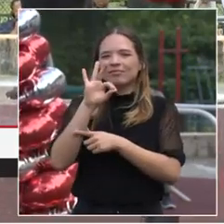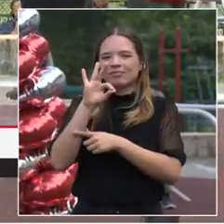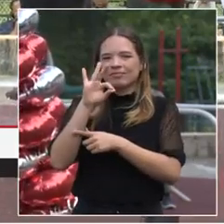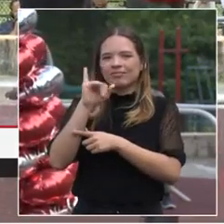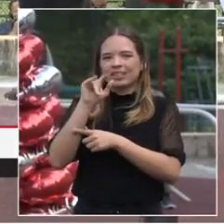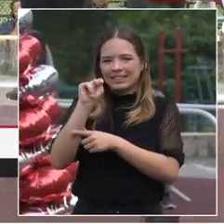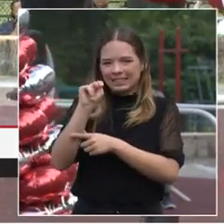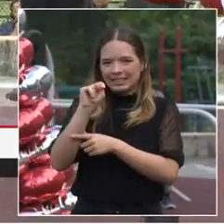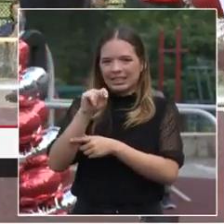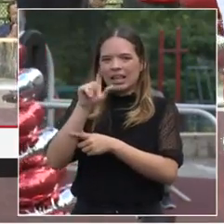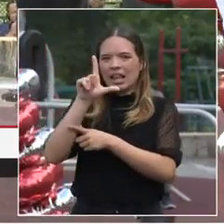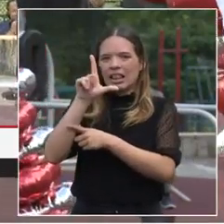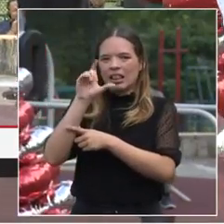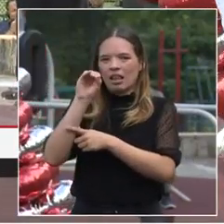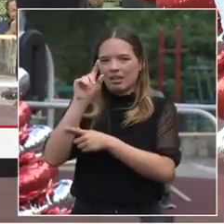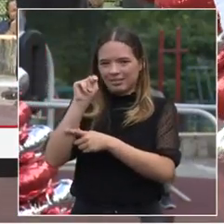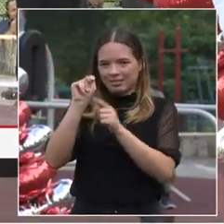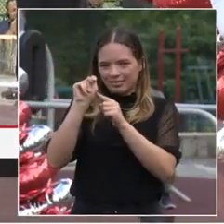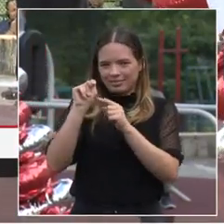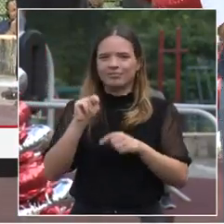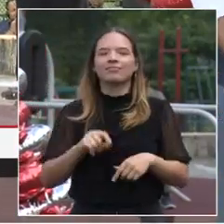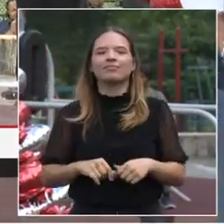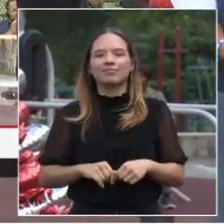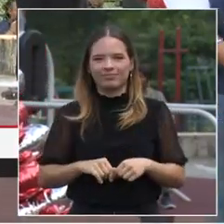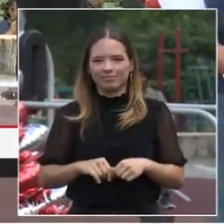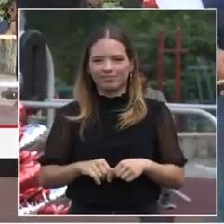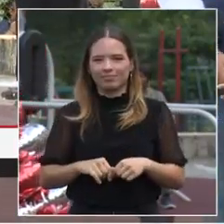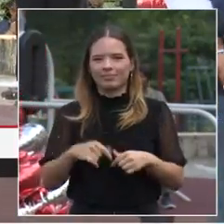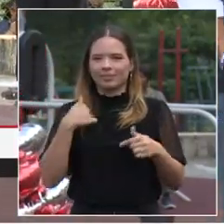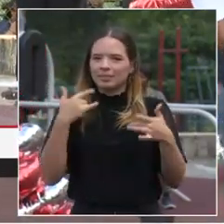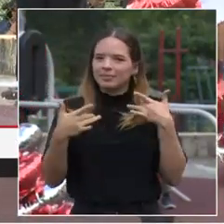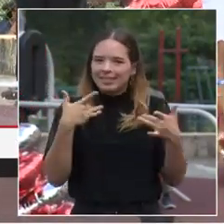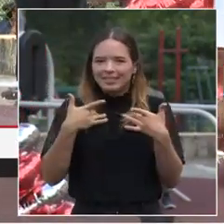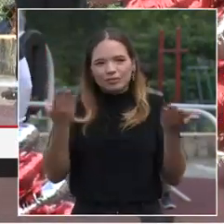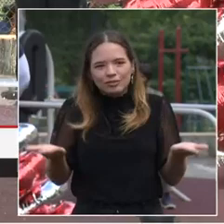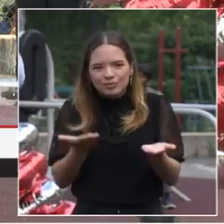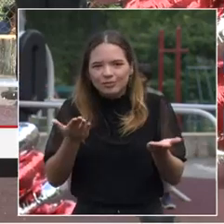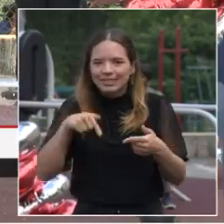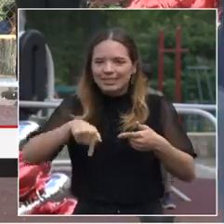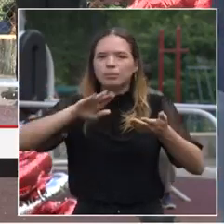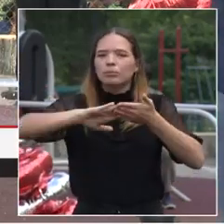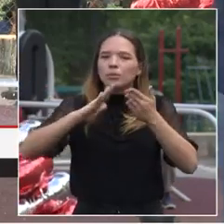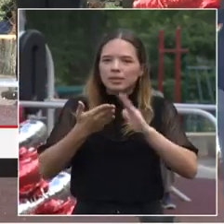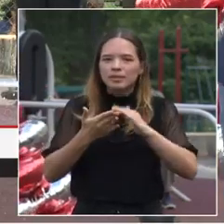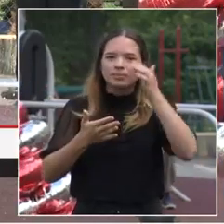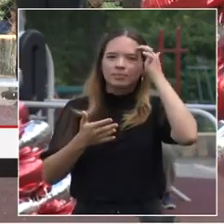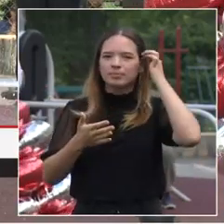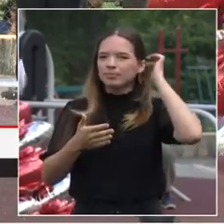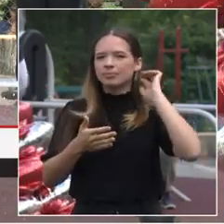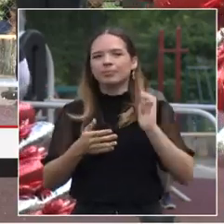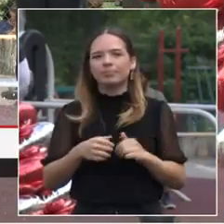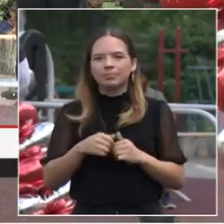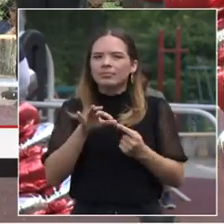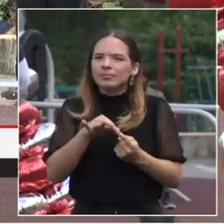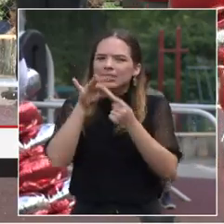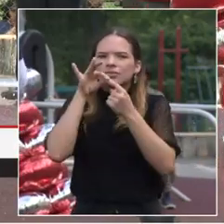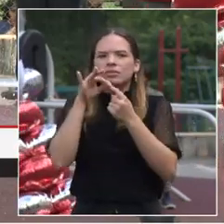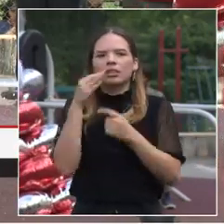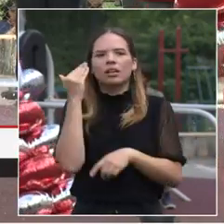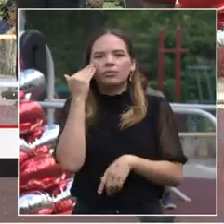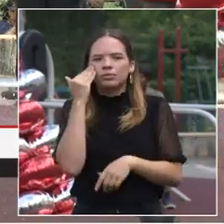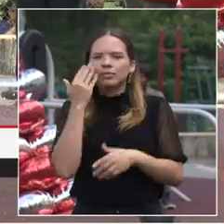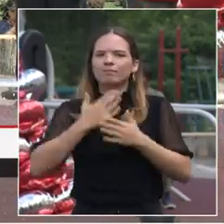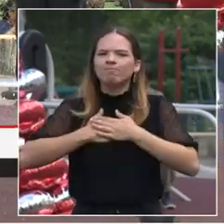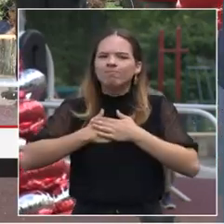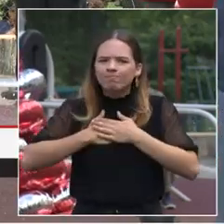But I'm excited for it to be in this particular community. The Lamont community has always been a special community. I know it is near and dear to the mayor's